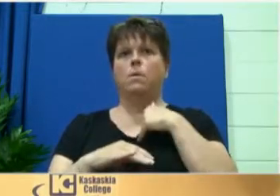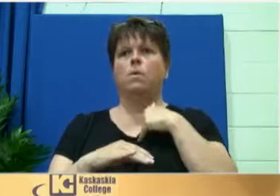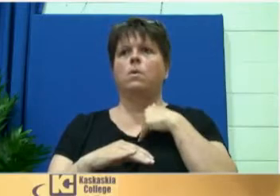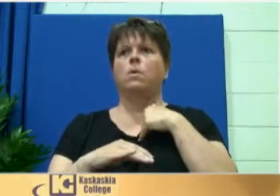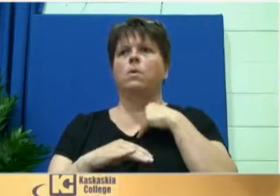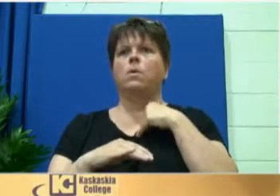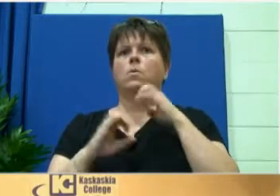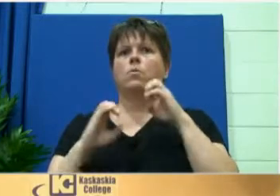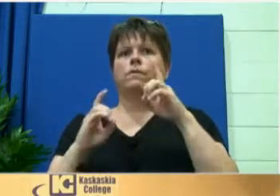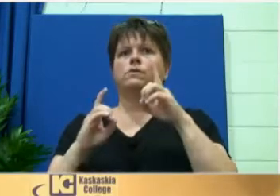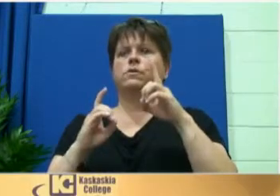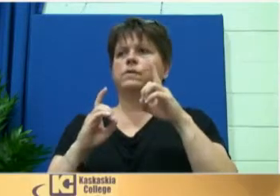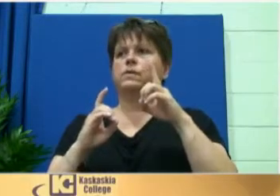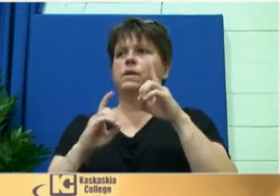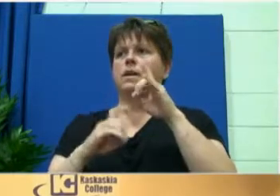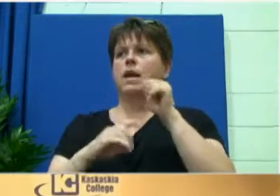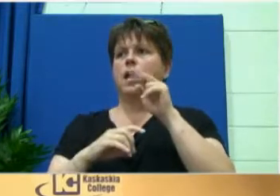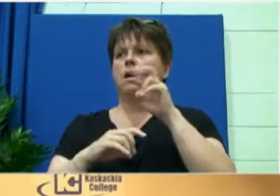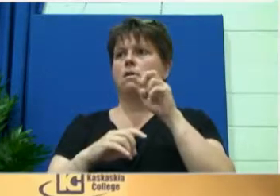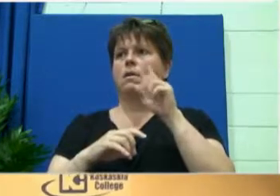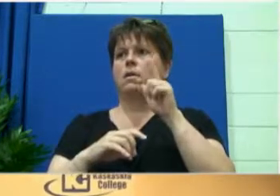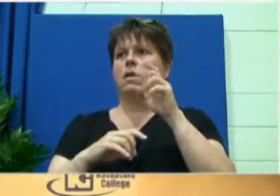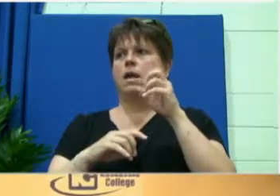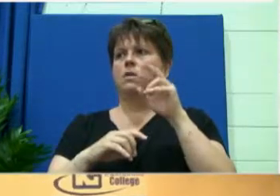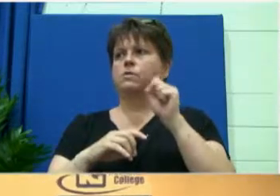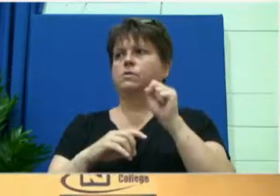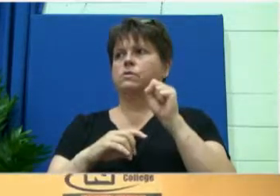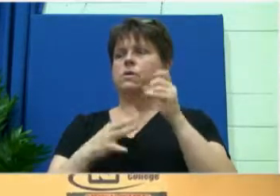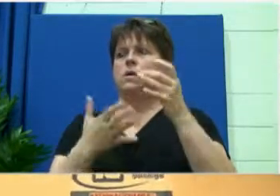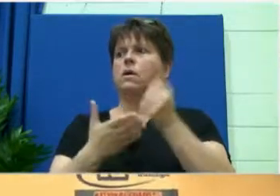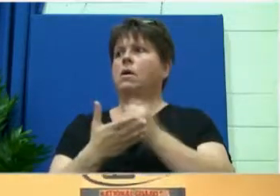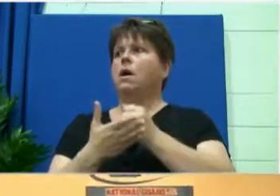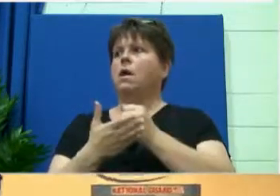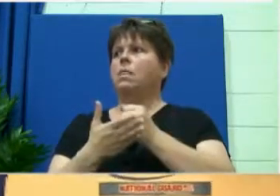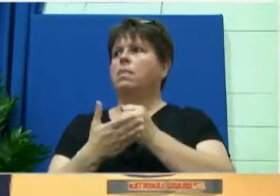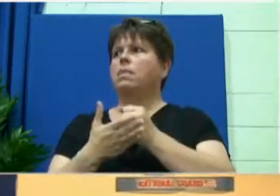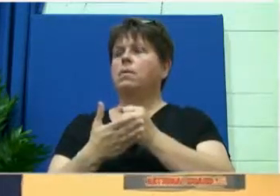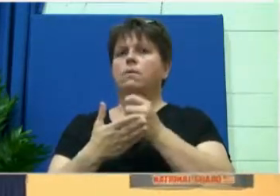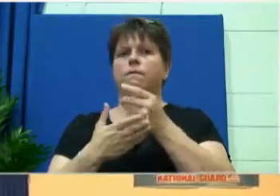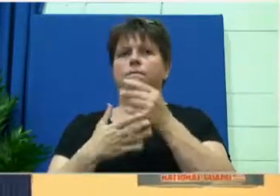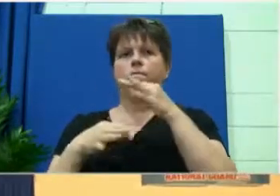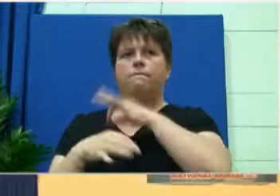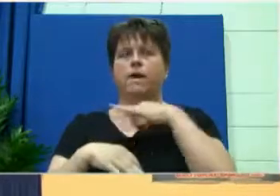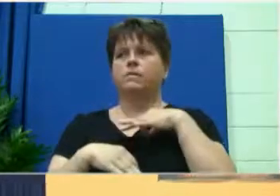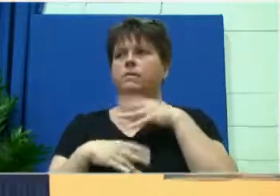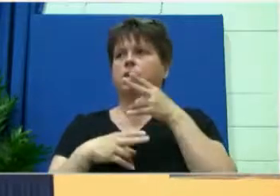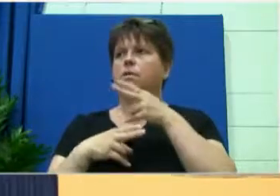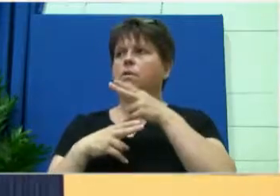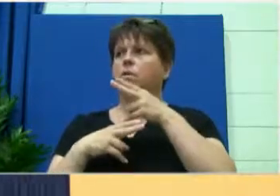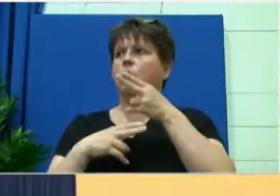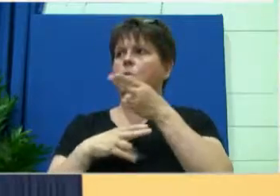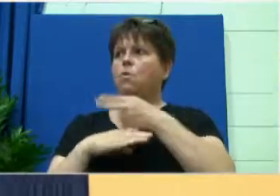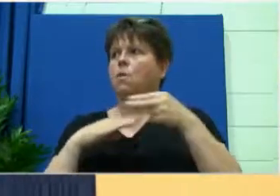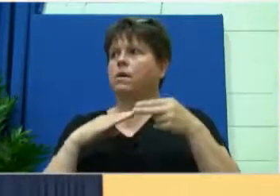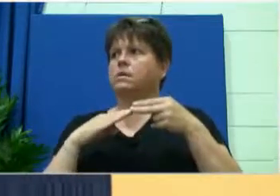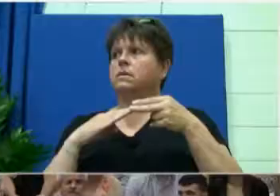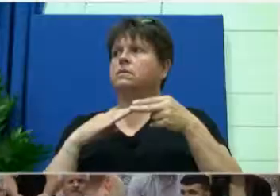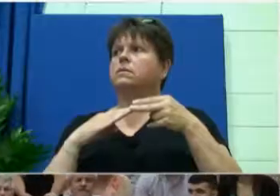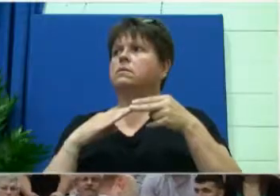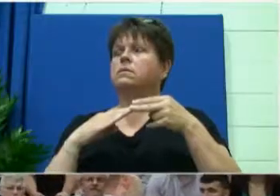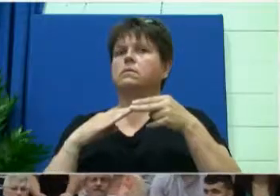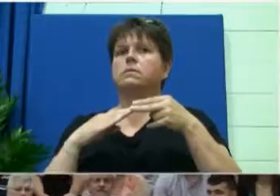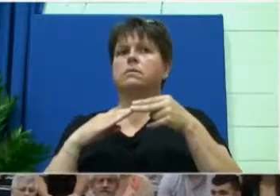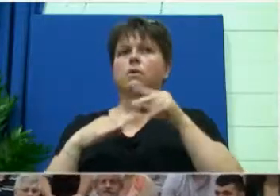Professor of Education, Dr. Aaron Landers, received the Faculty Horizon Award. Assistant Professor of English, Dr.